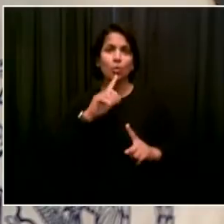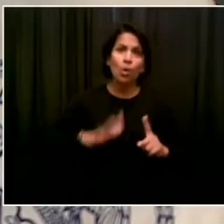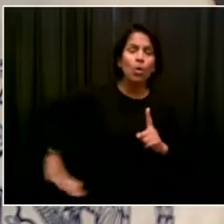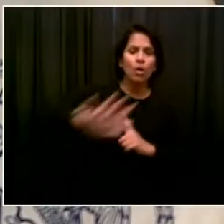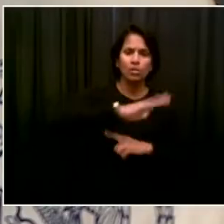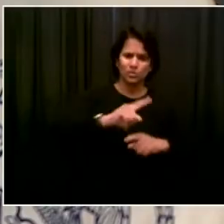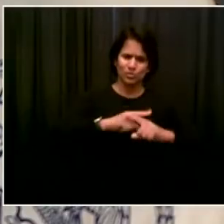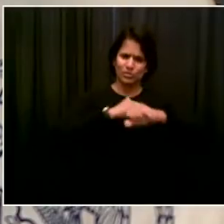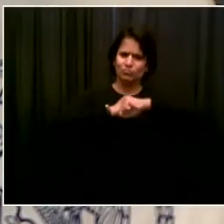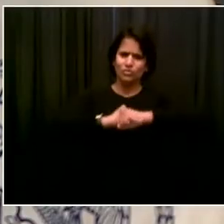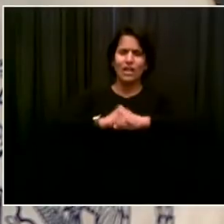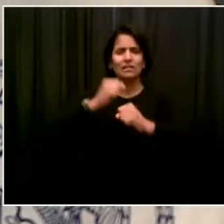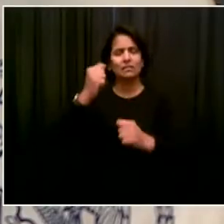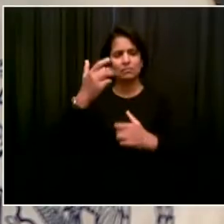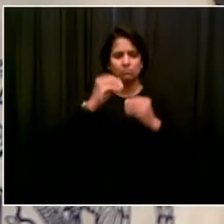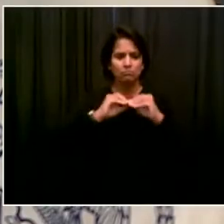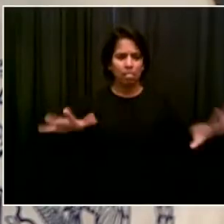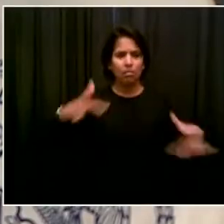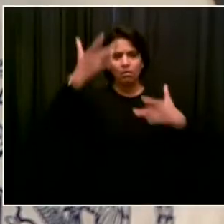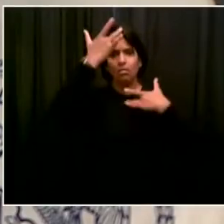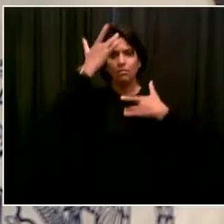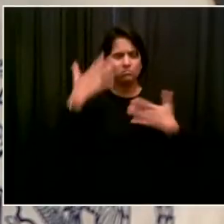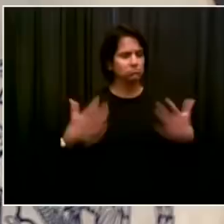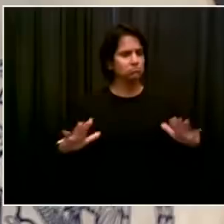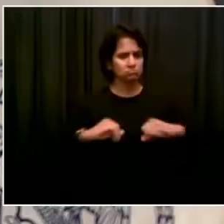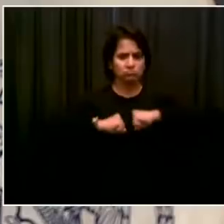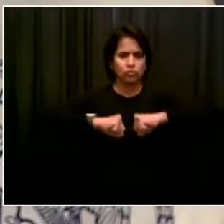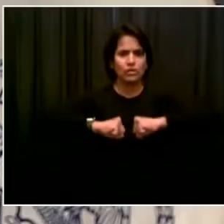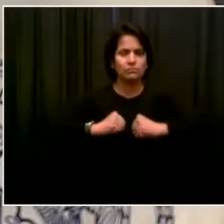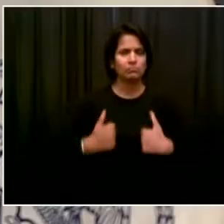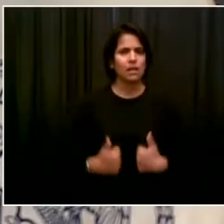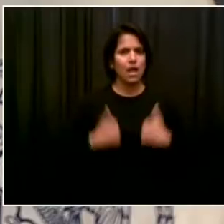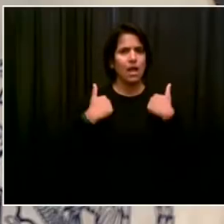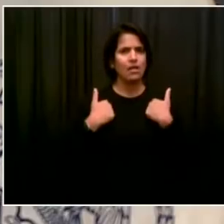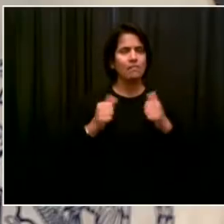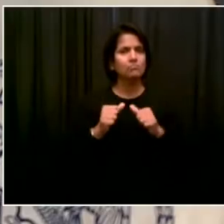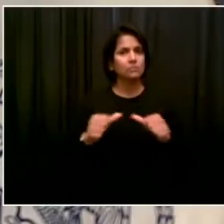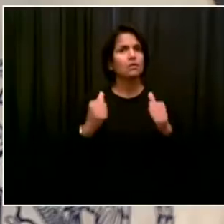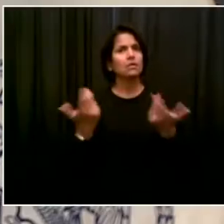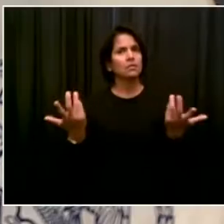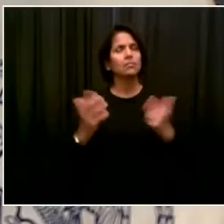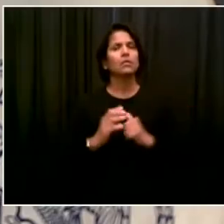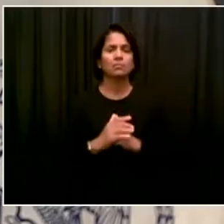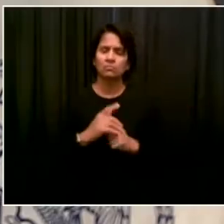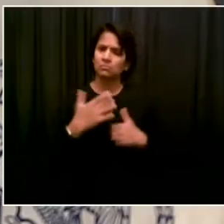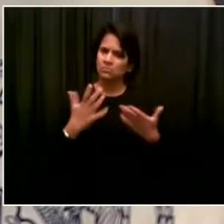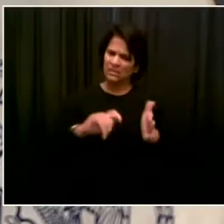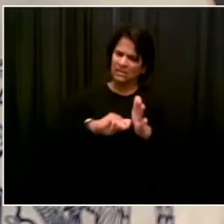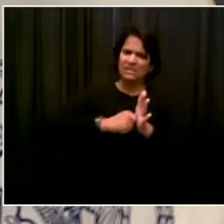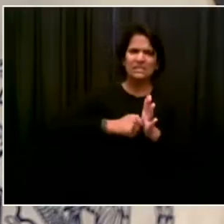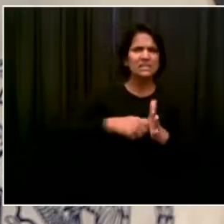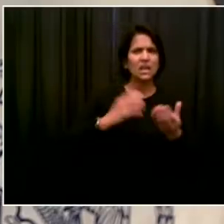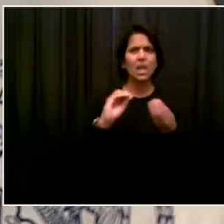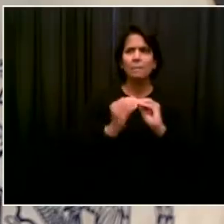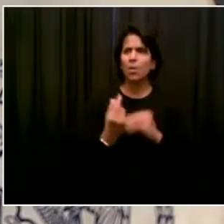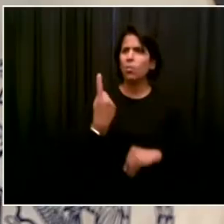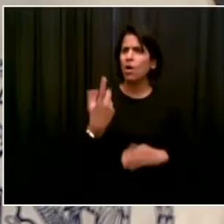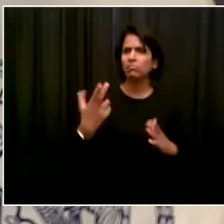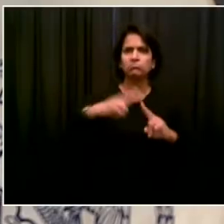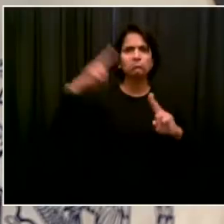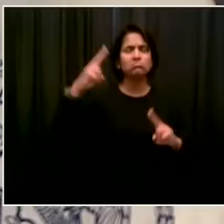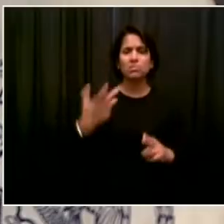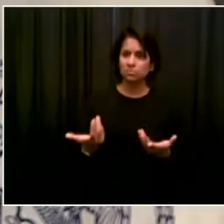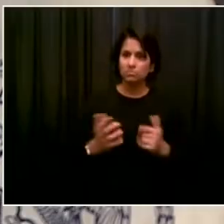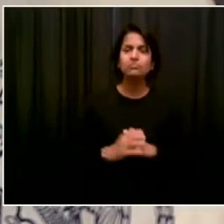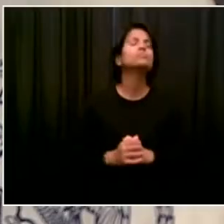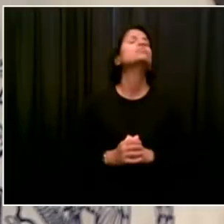Everyone needs to be vaccinated. And let's be clear, our public employees, our public servants have really felt the